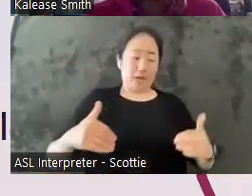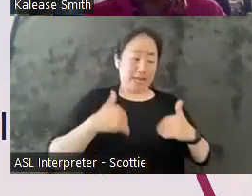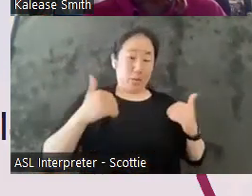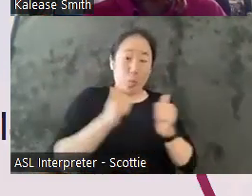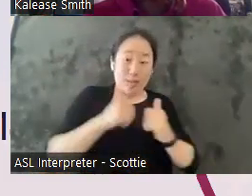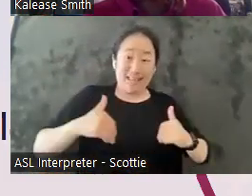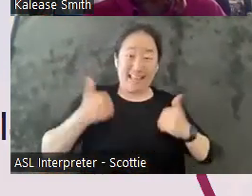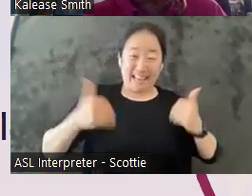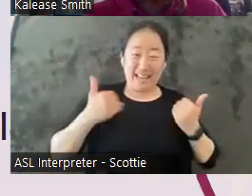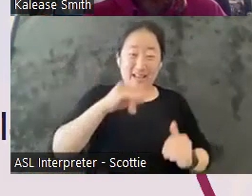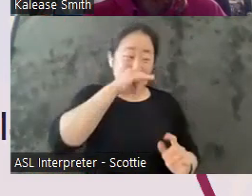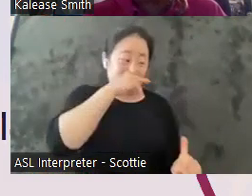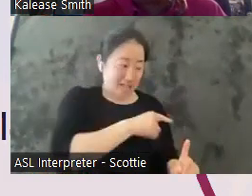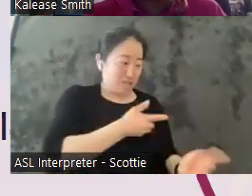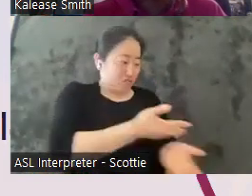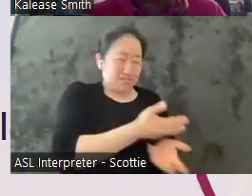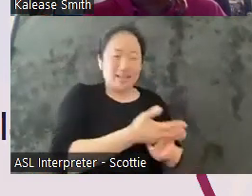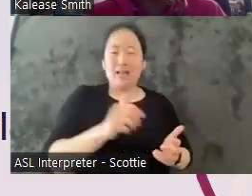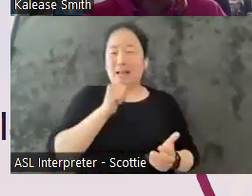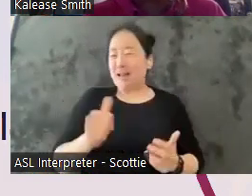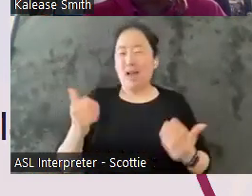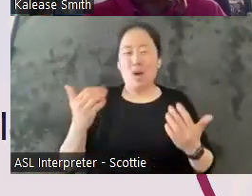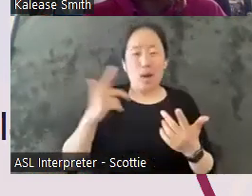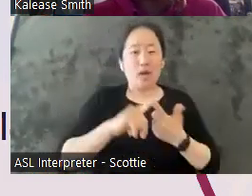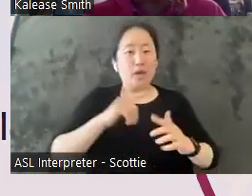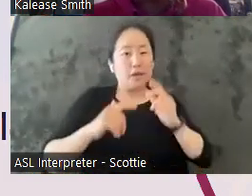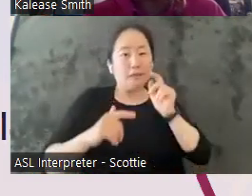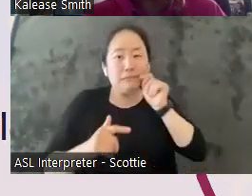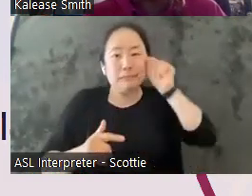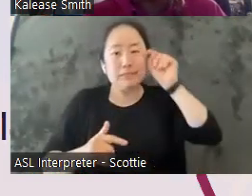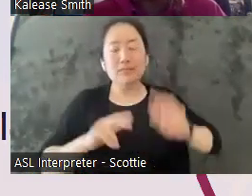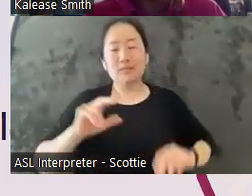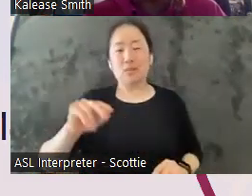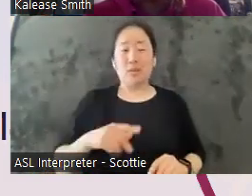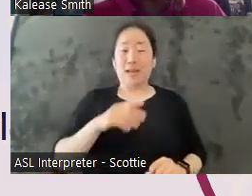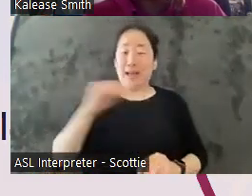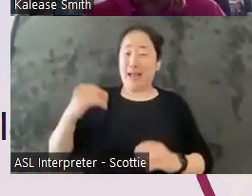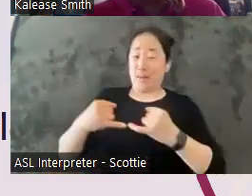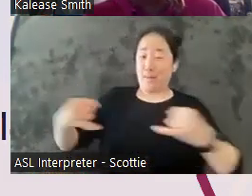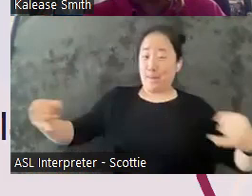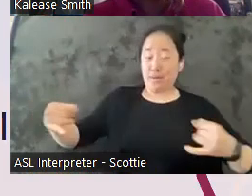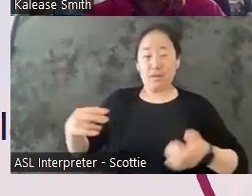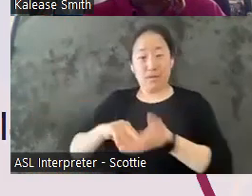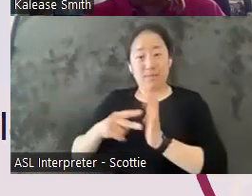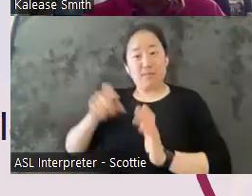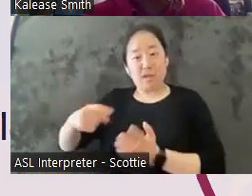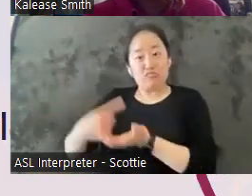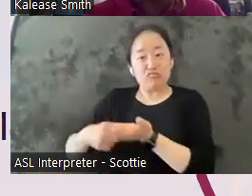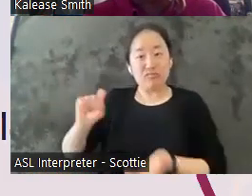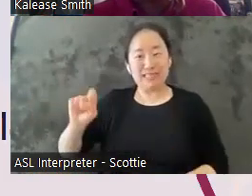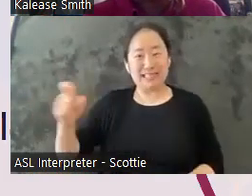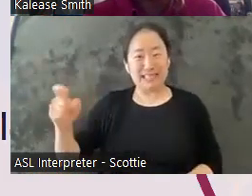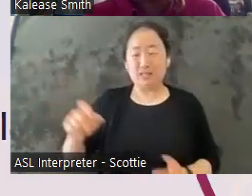have to be related to sexual activity right off the bat, just really being aware of folks' bodily autonomy, even saying